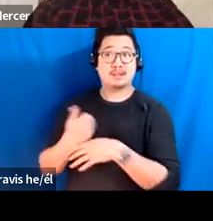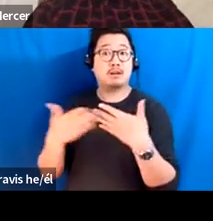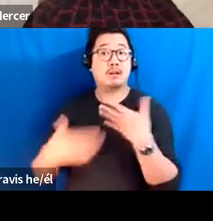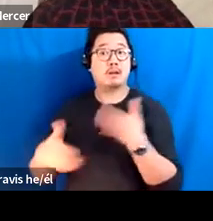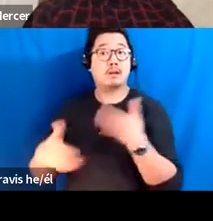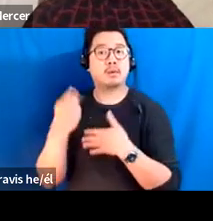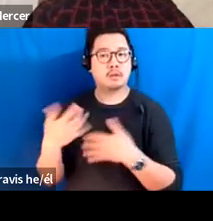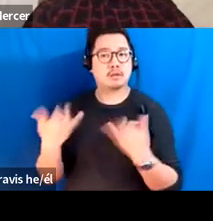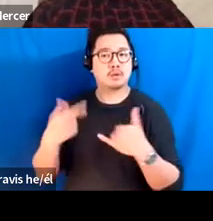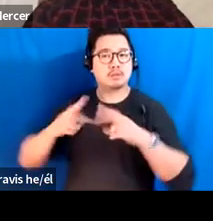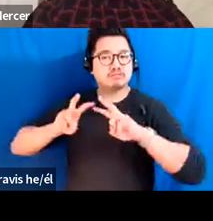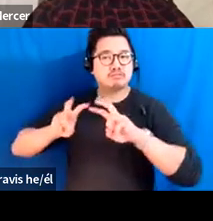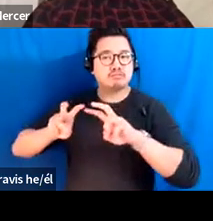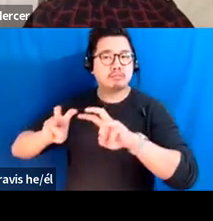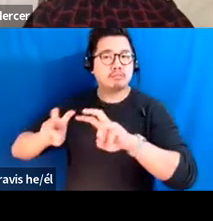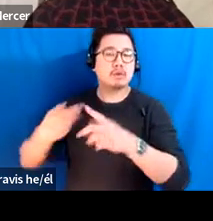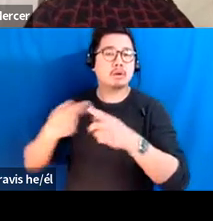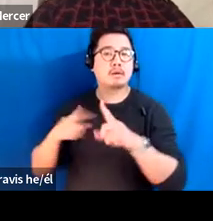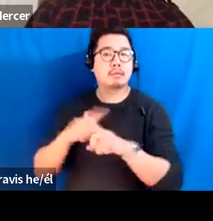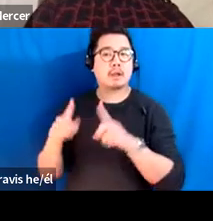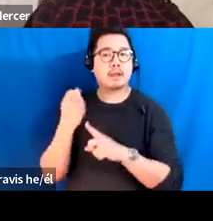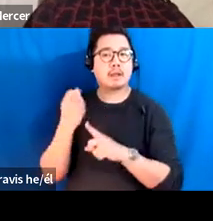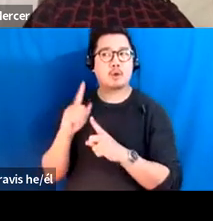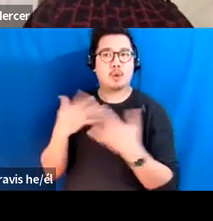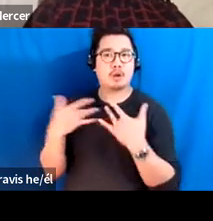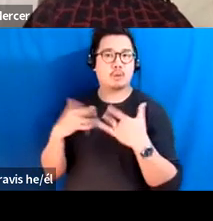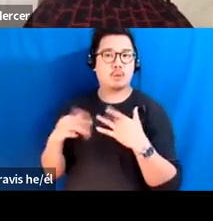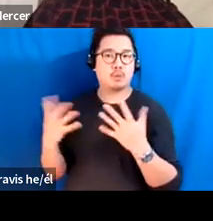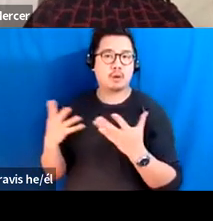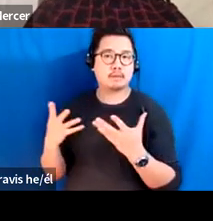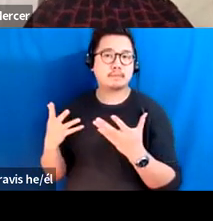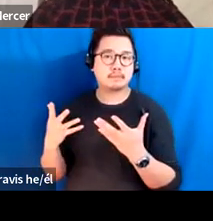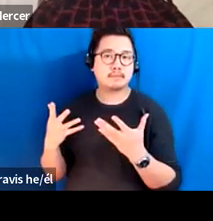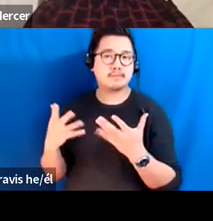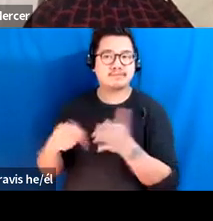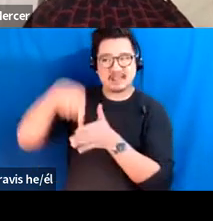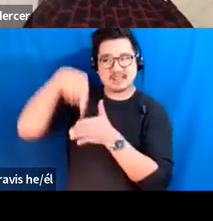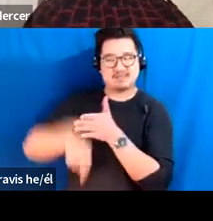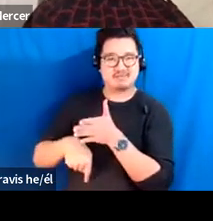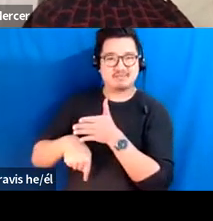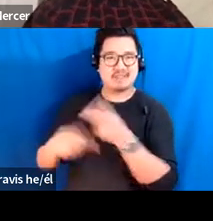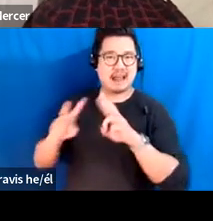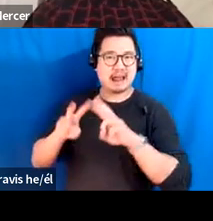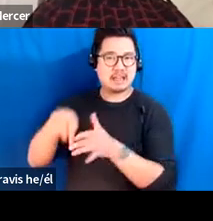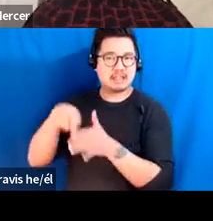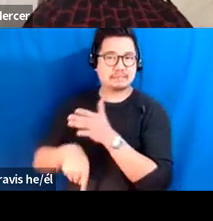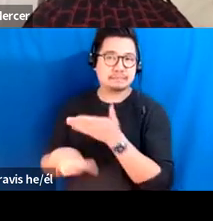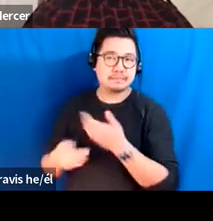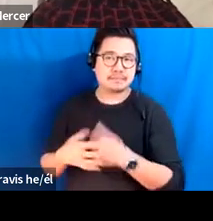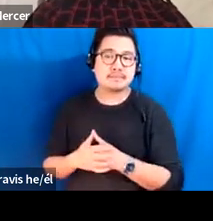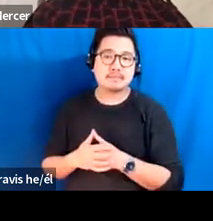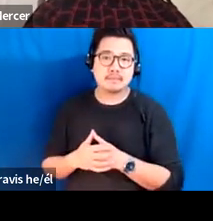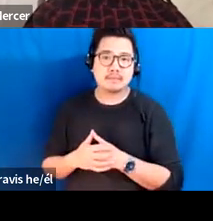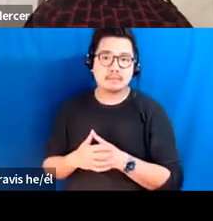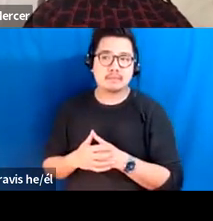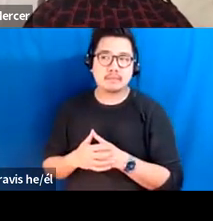be done um but i think a part of the concern is um the depth of the analysis um and so i think